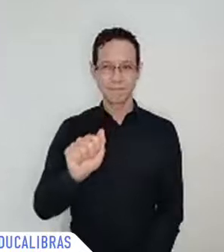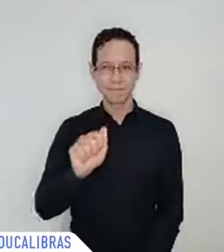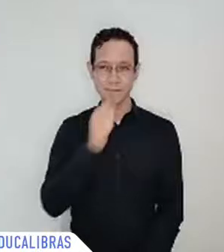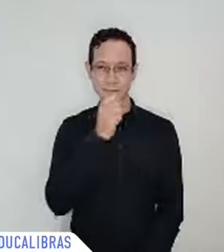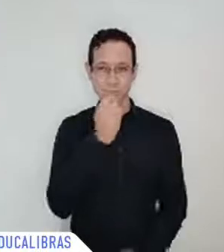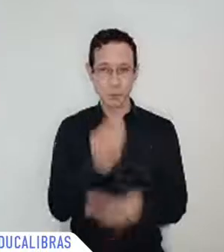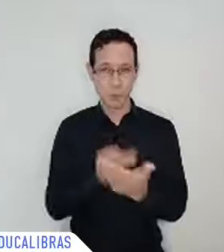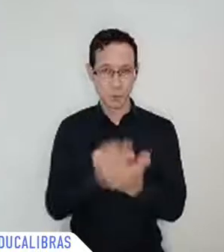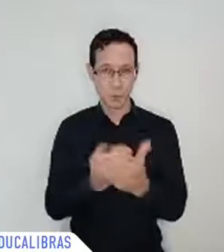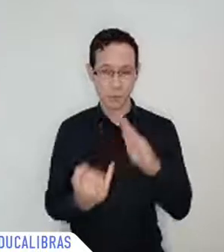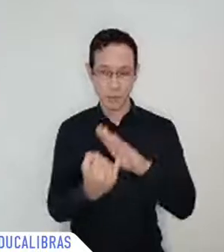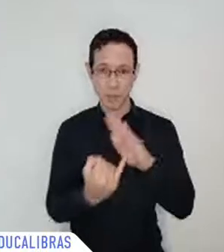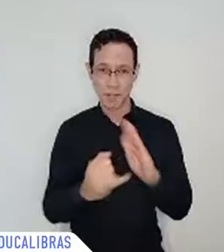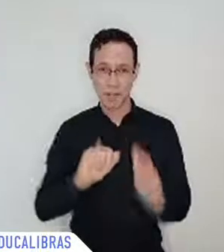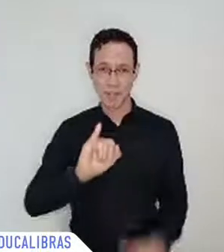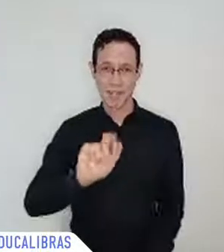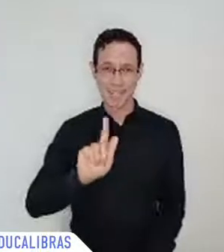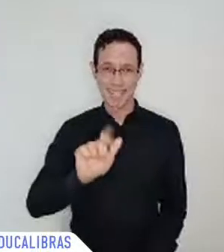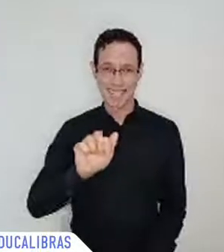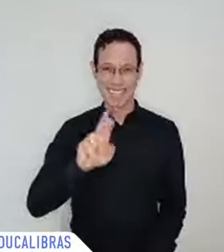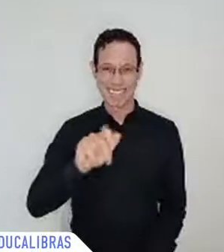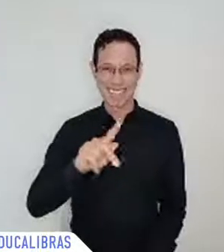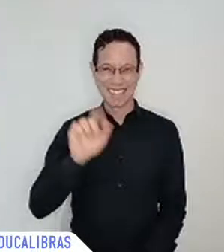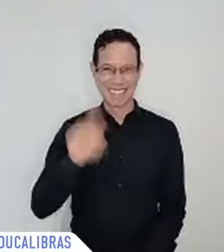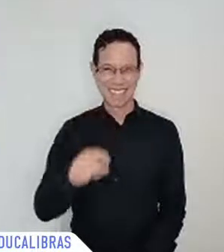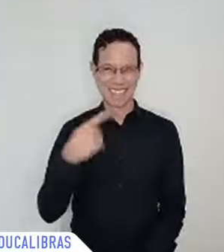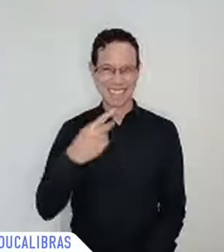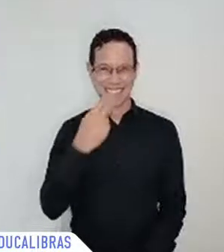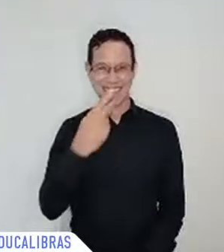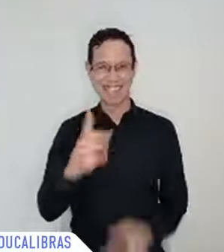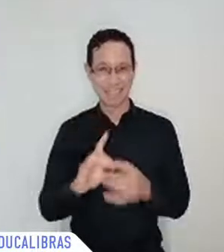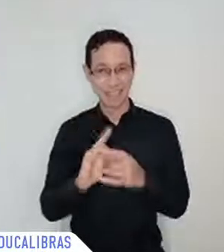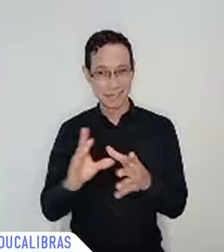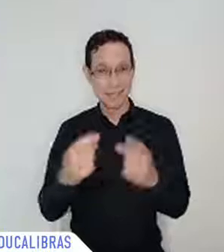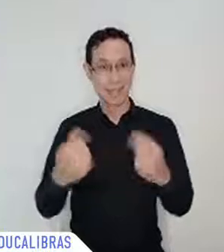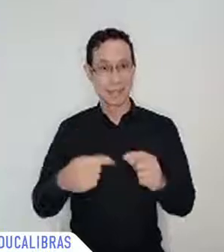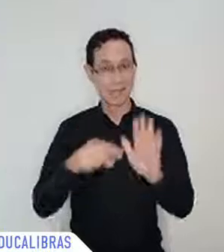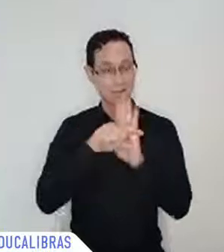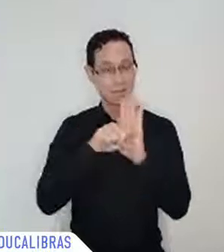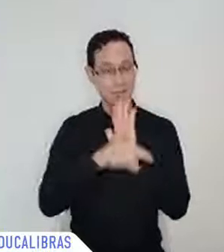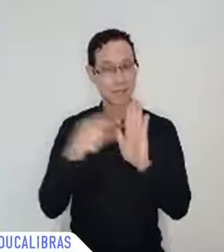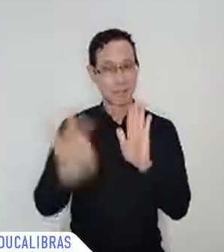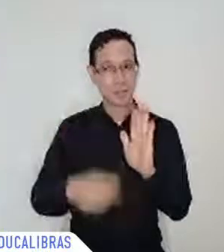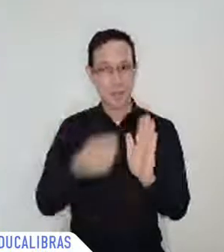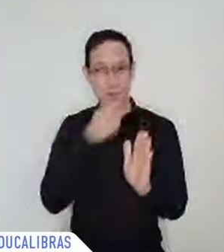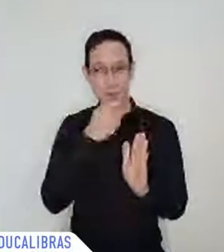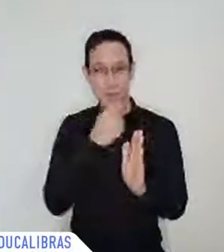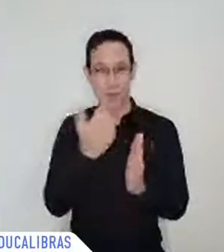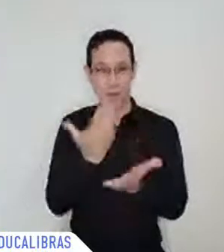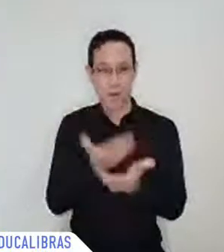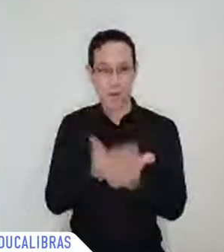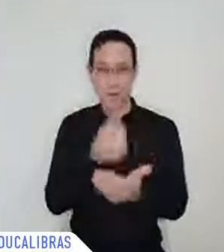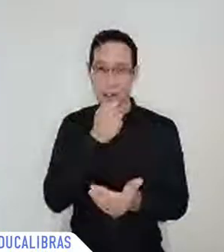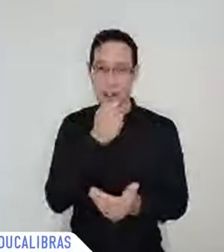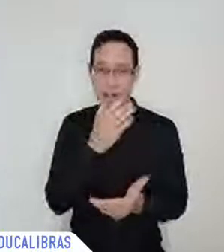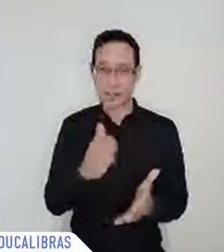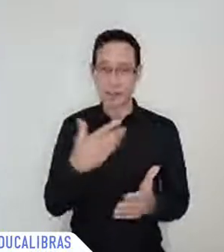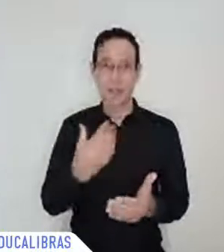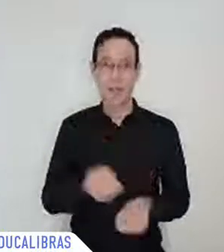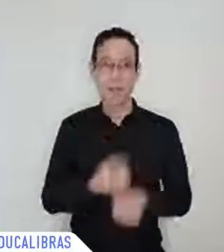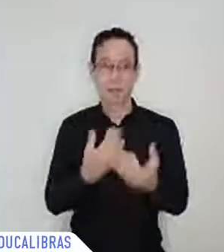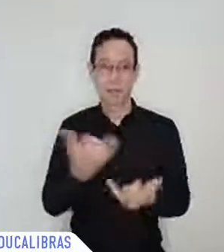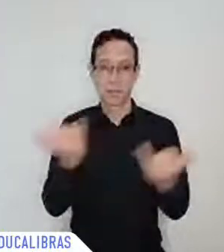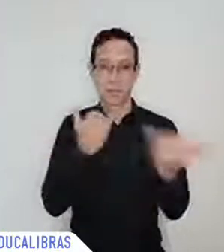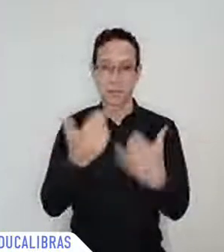Thank you, Renata. You have not recommended the Igarapé Institute, so I'll take the liberty